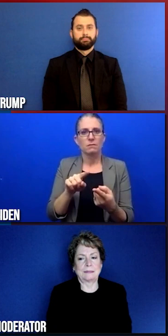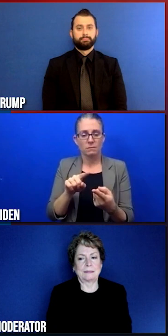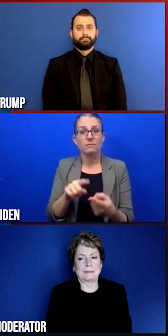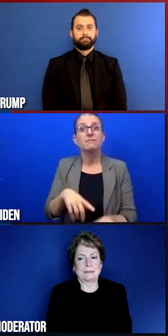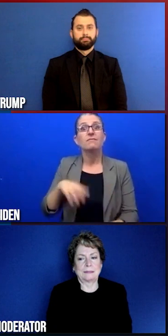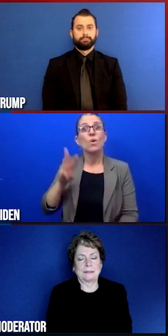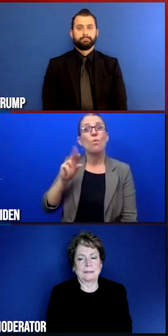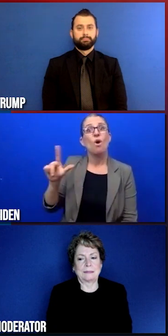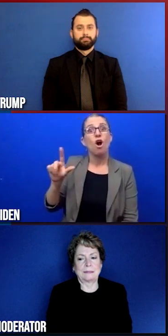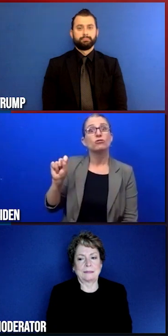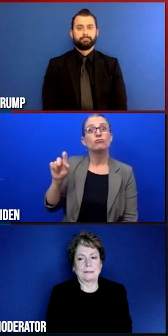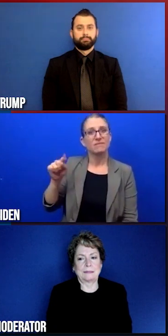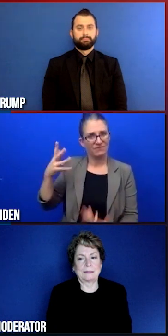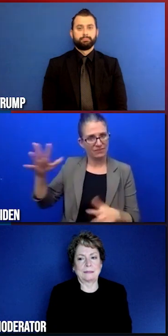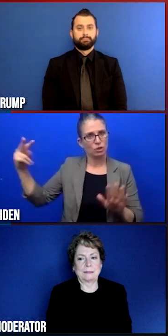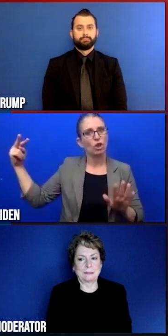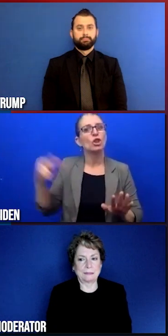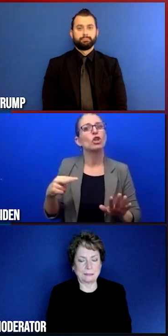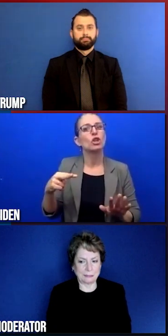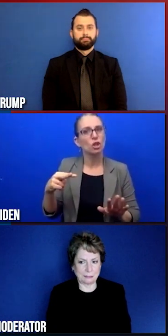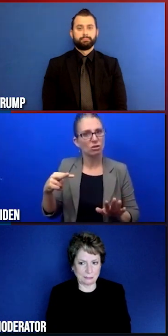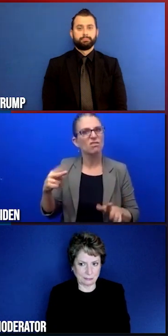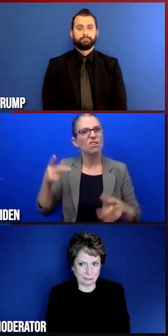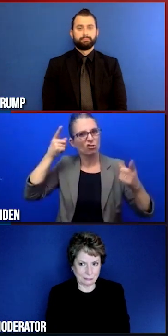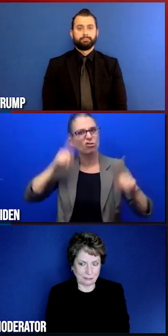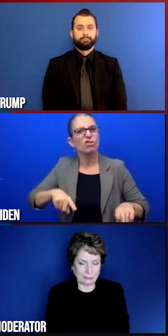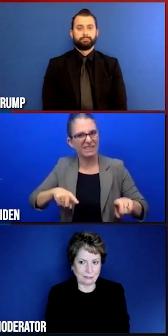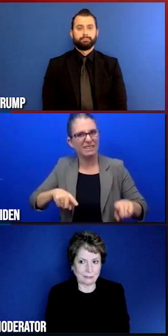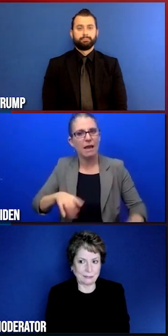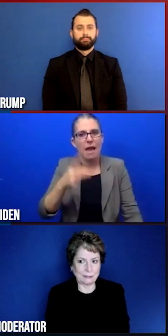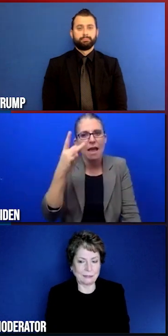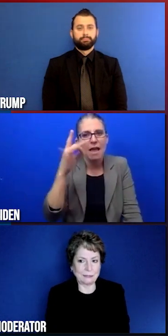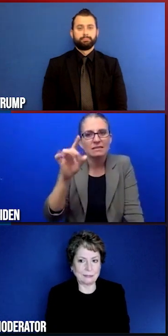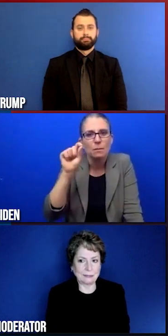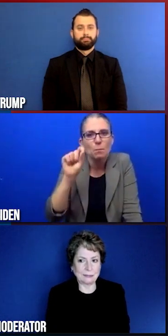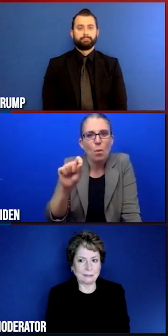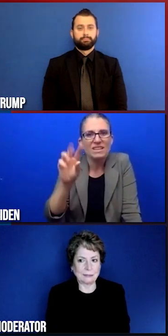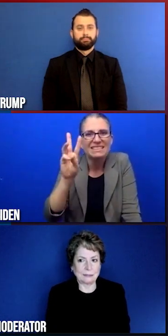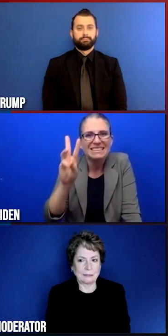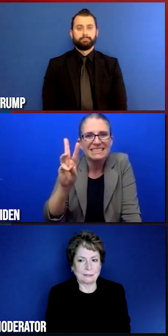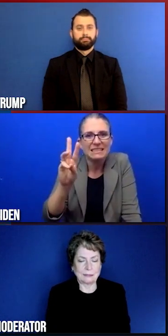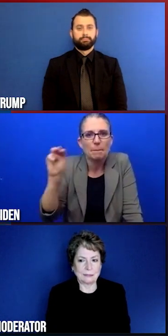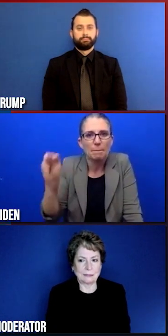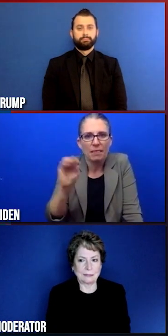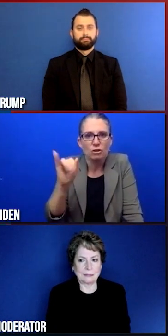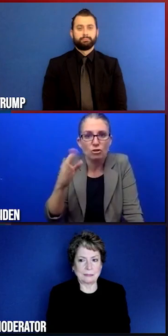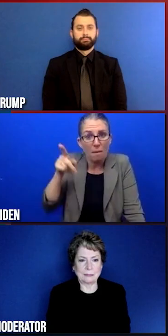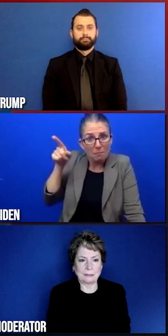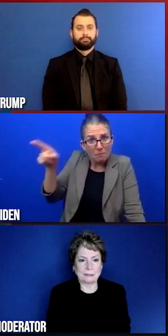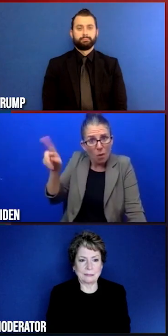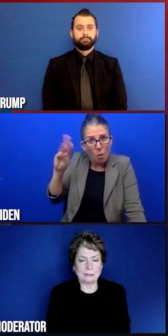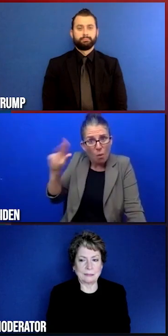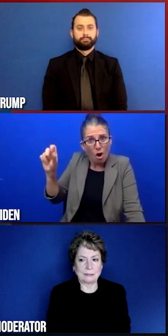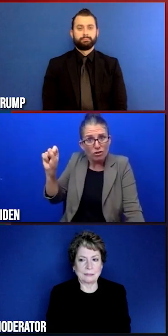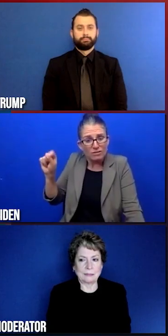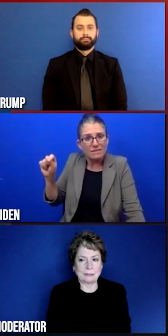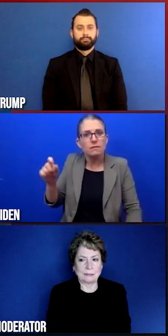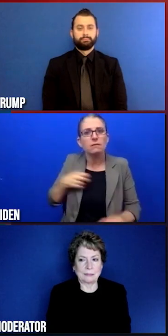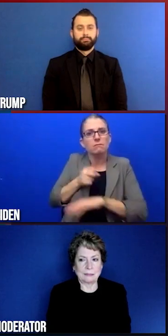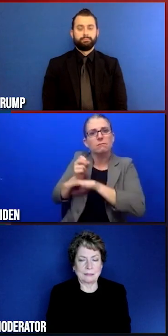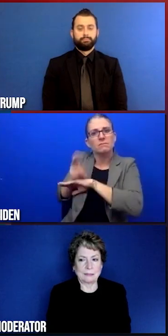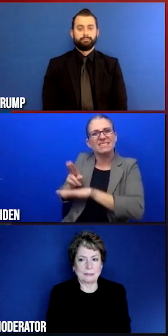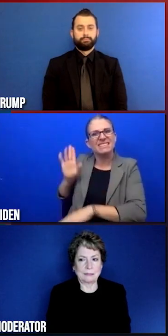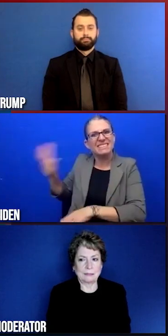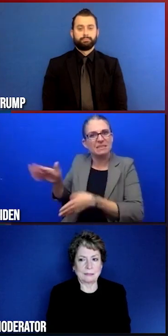18.6 million jobs, 7 million more than his. This is from Wall Street. And I'll create $1 trillion more in economic